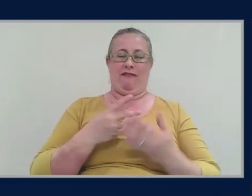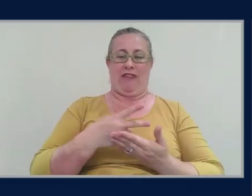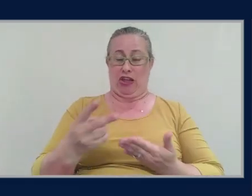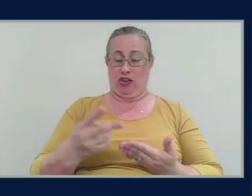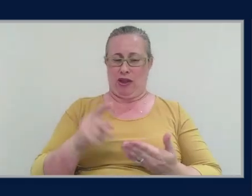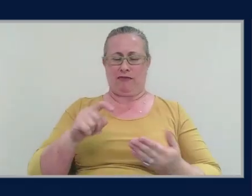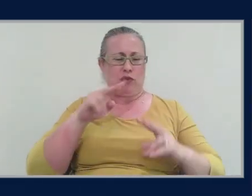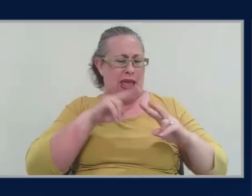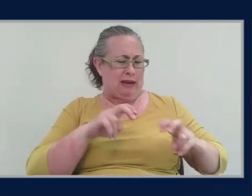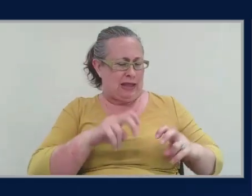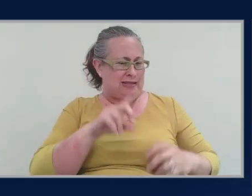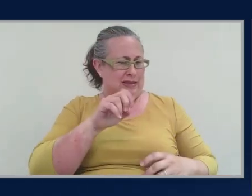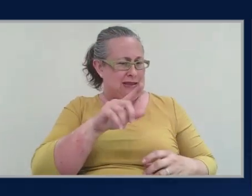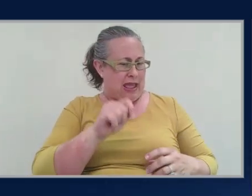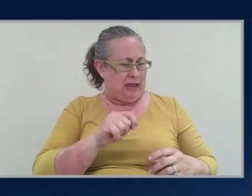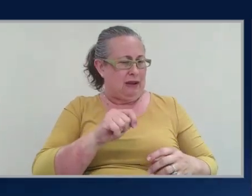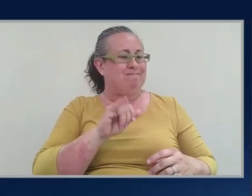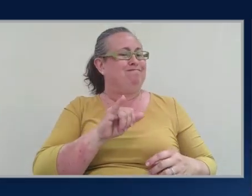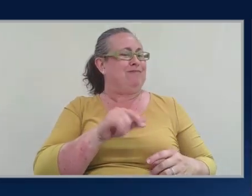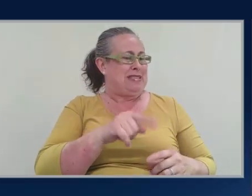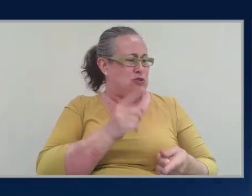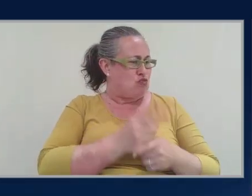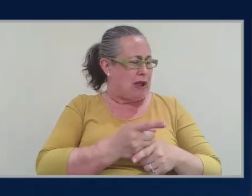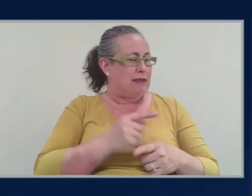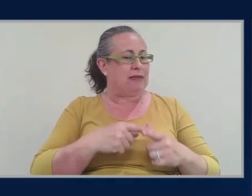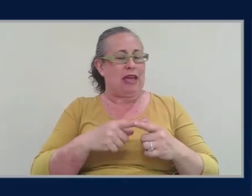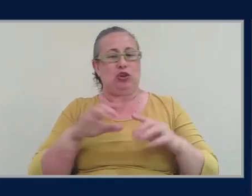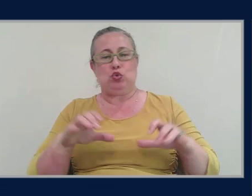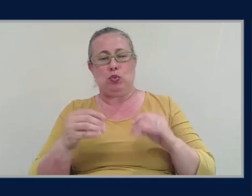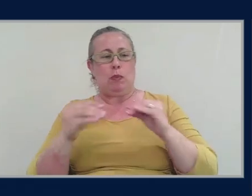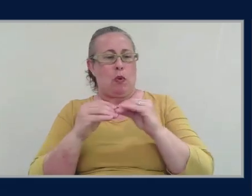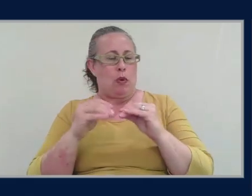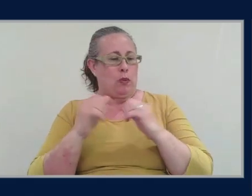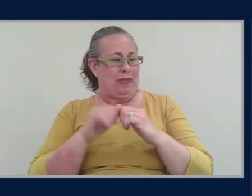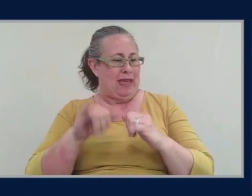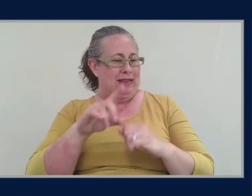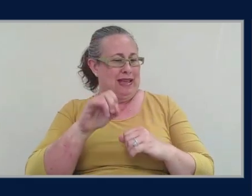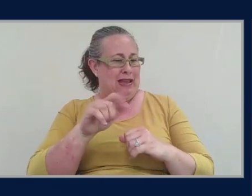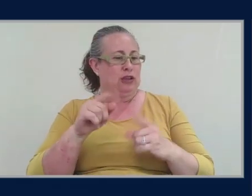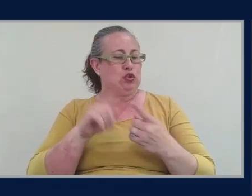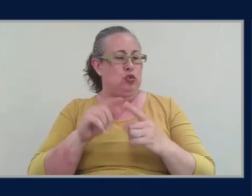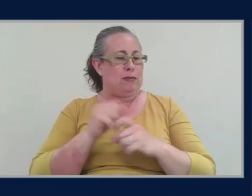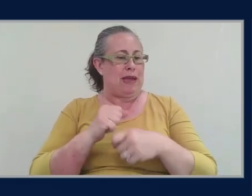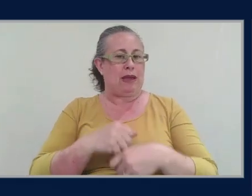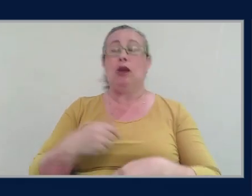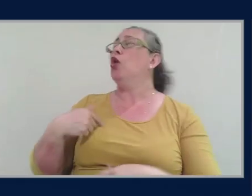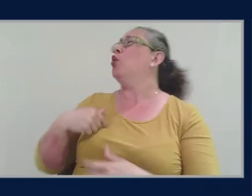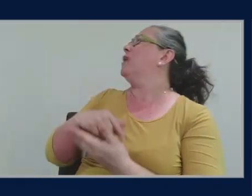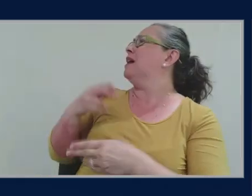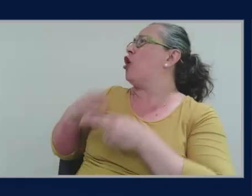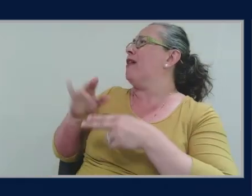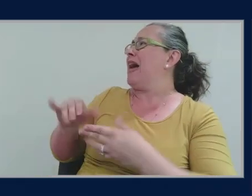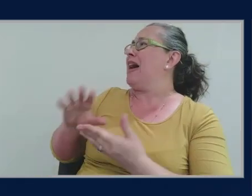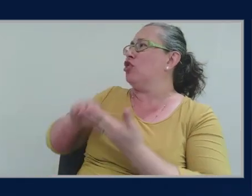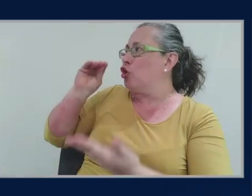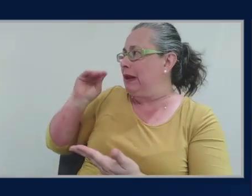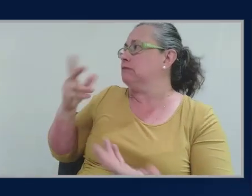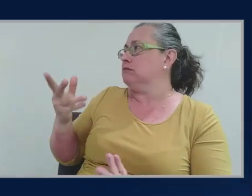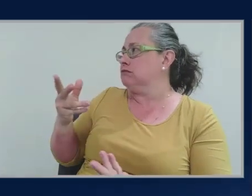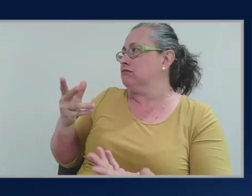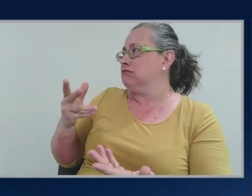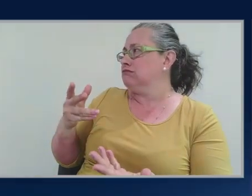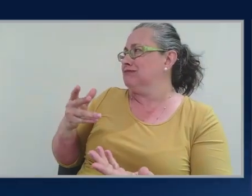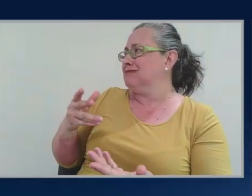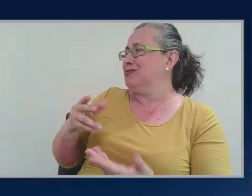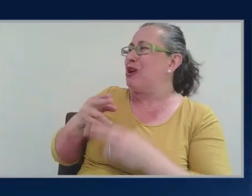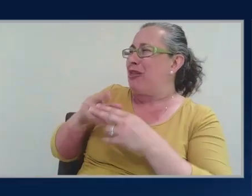And then do additional work with that data in order to make a decision, right? Yeah. Yes, but we call that learning, not failure. Learning.